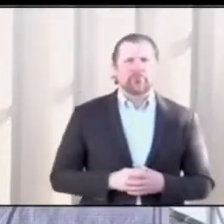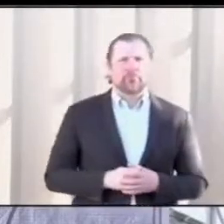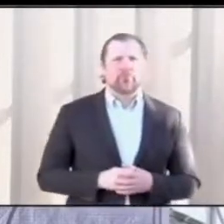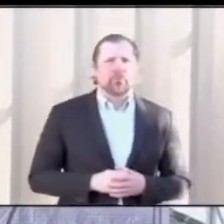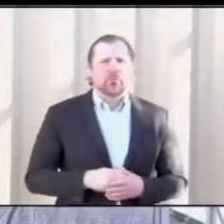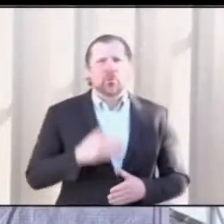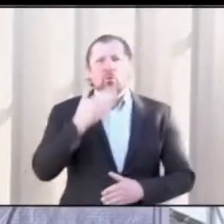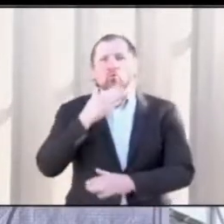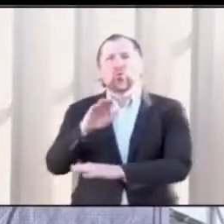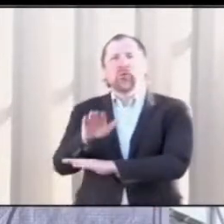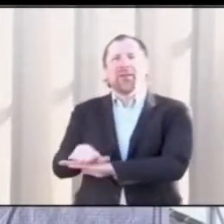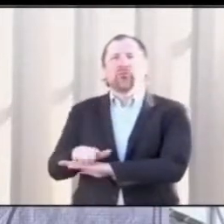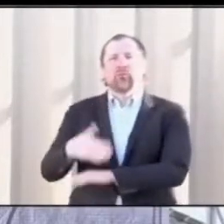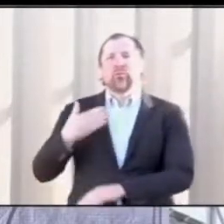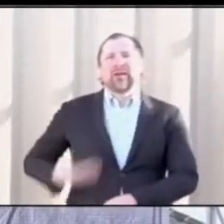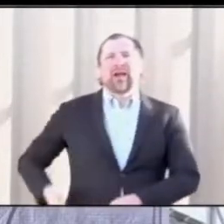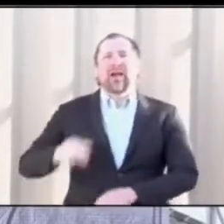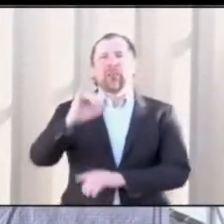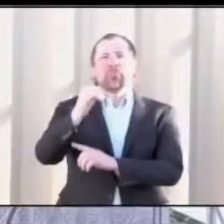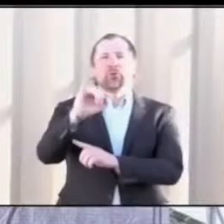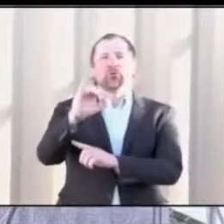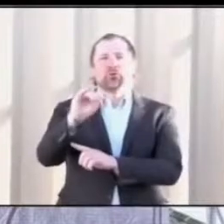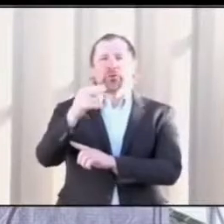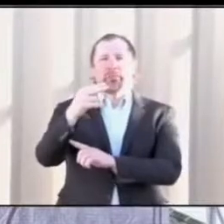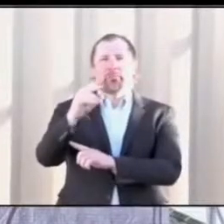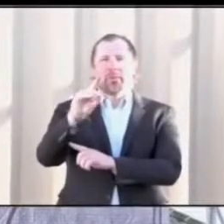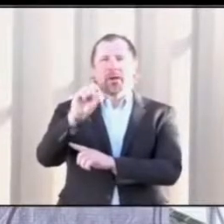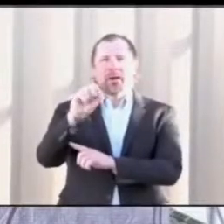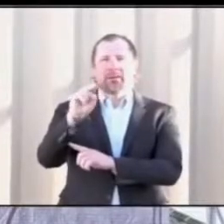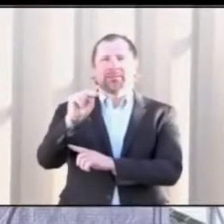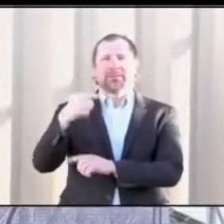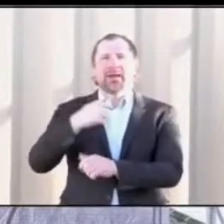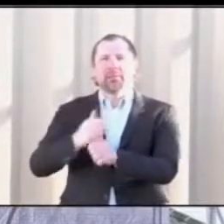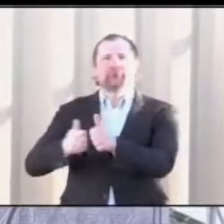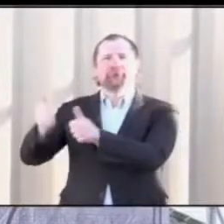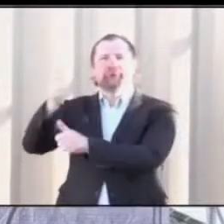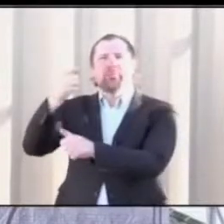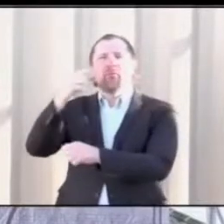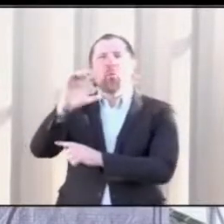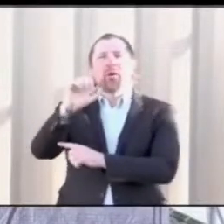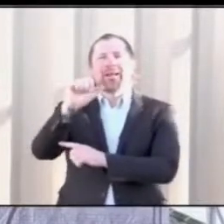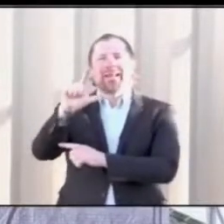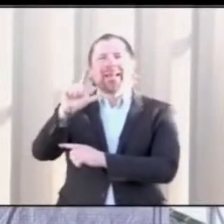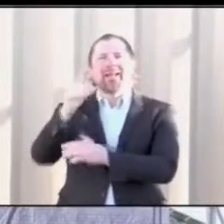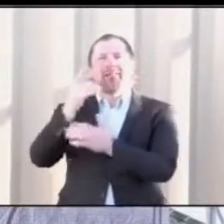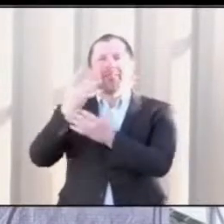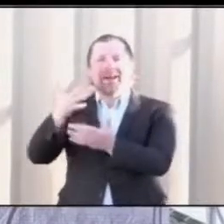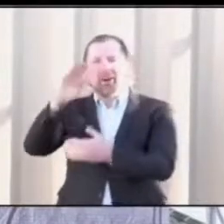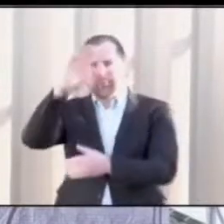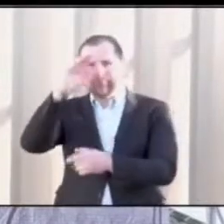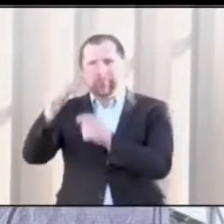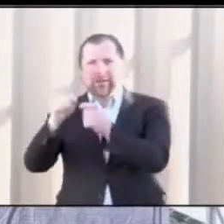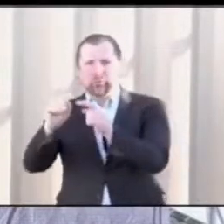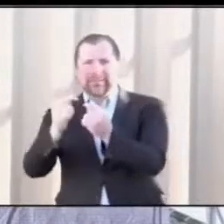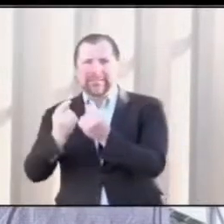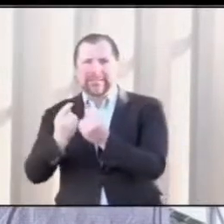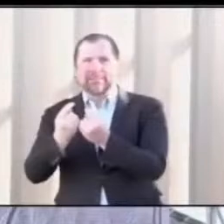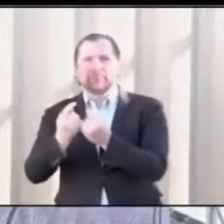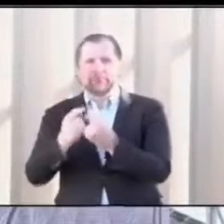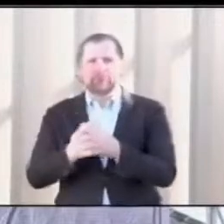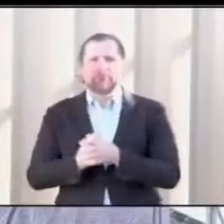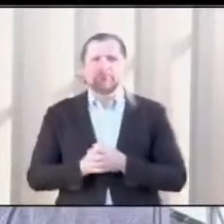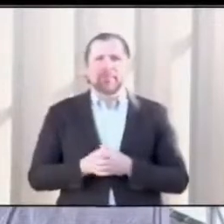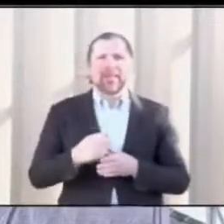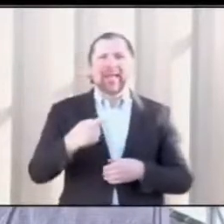Well, good afternoon. My name is Jim Hudson. I'm the Incident Commander for CAL FIRE Incident Management Team 2 and Unified